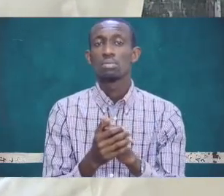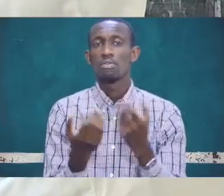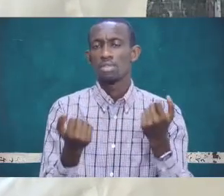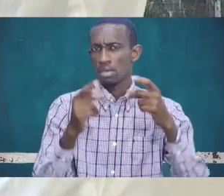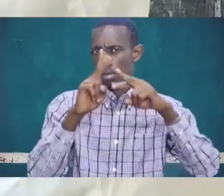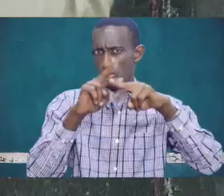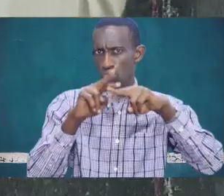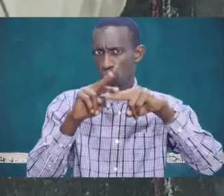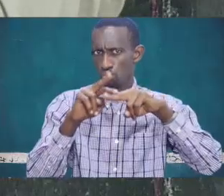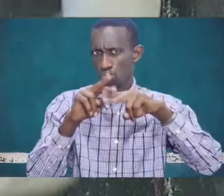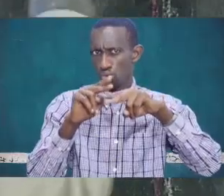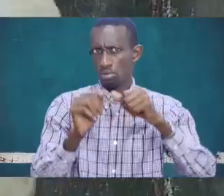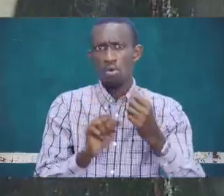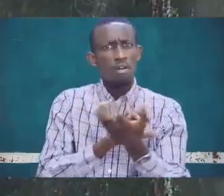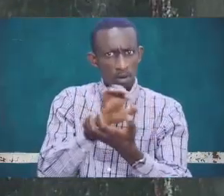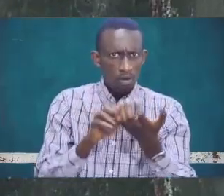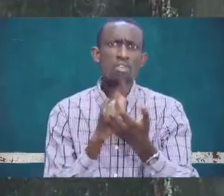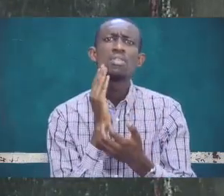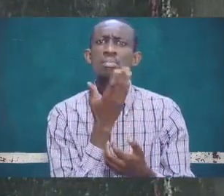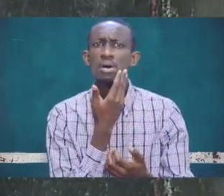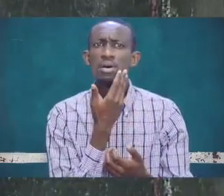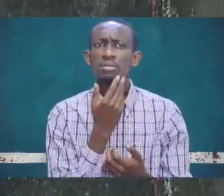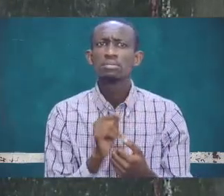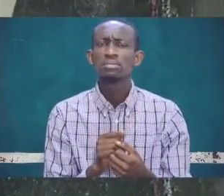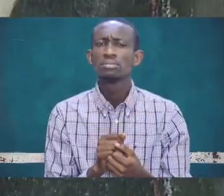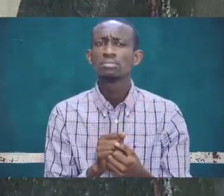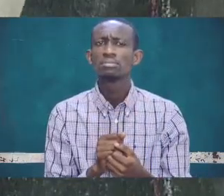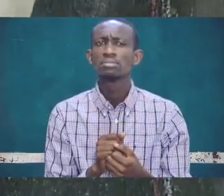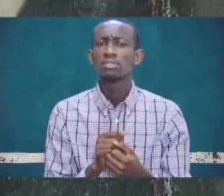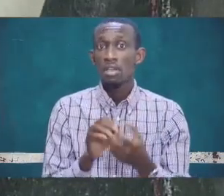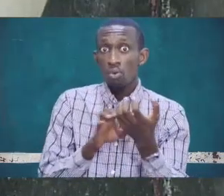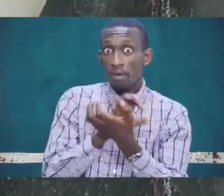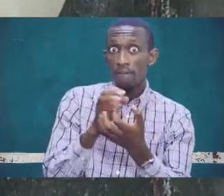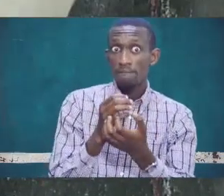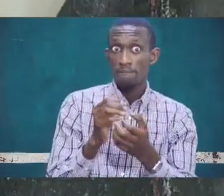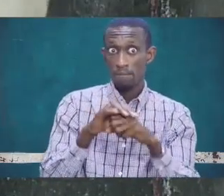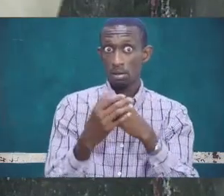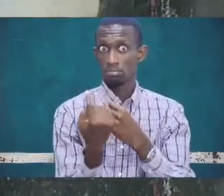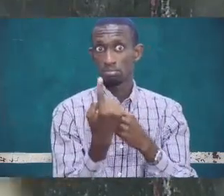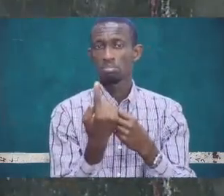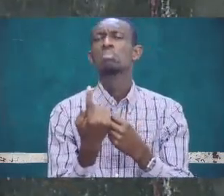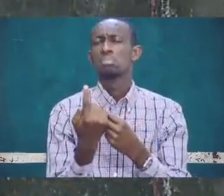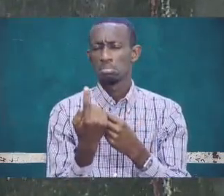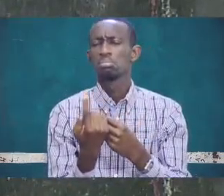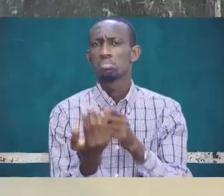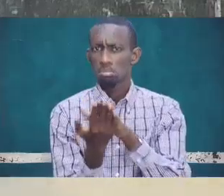you dissolve it in water, when you dissolve these two, you get what we call a solution.